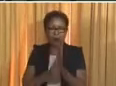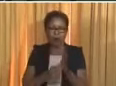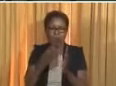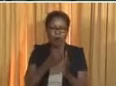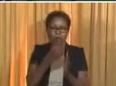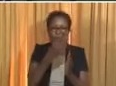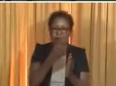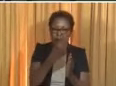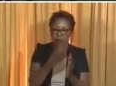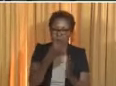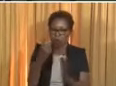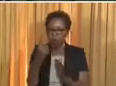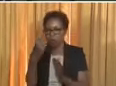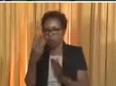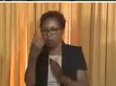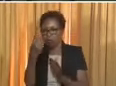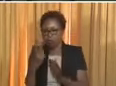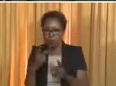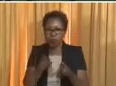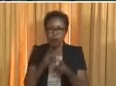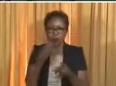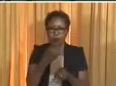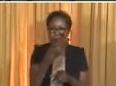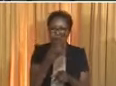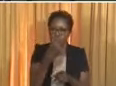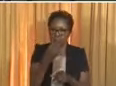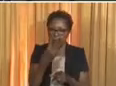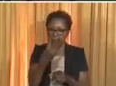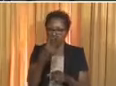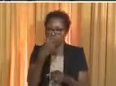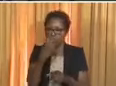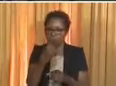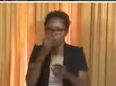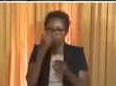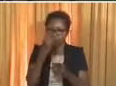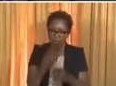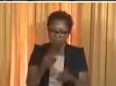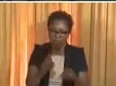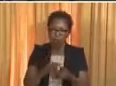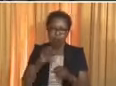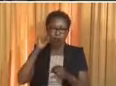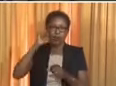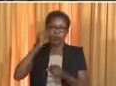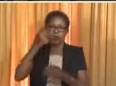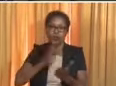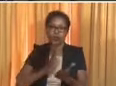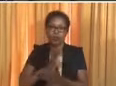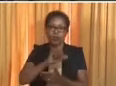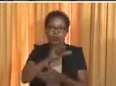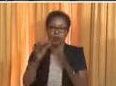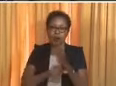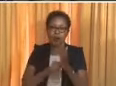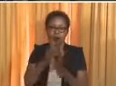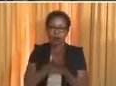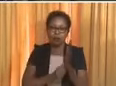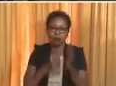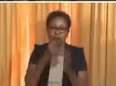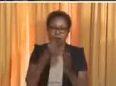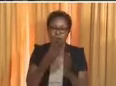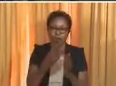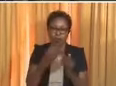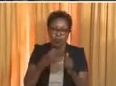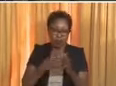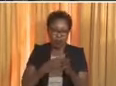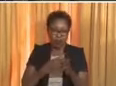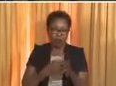and 132 and 141(3), and the political rights under Article 38. The